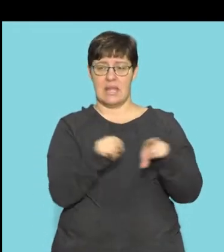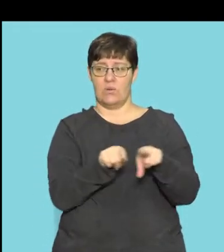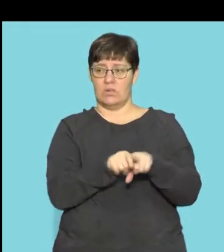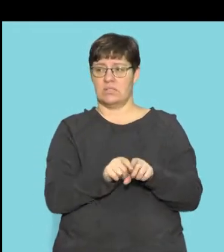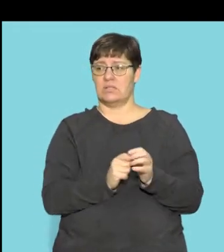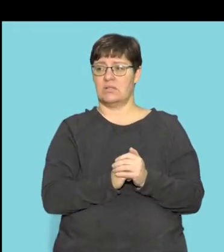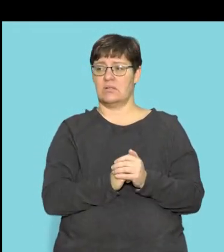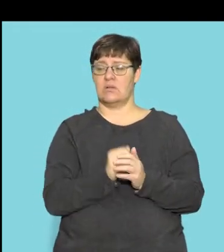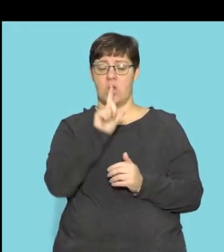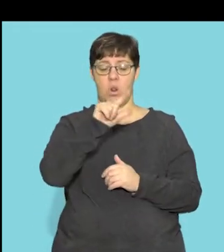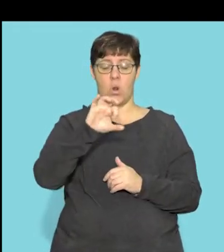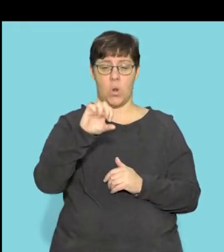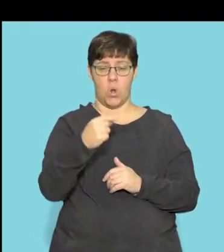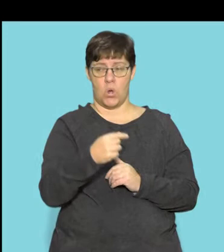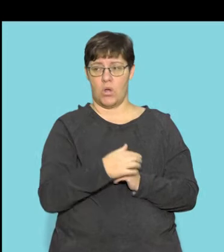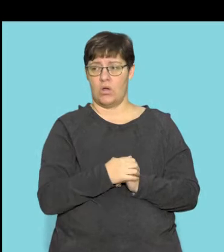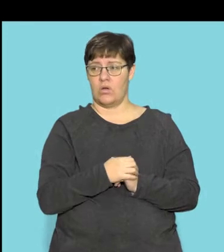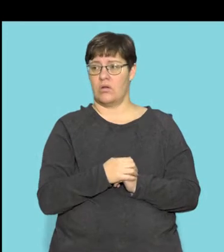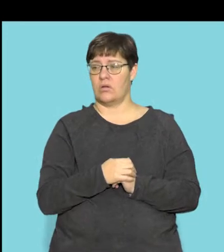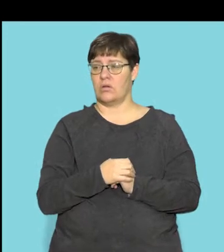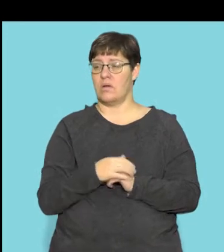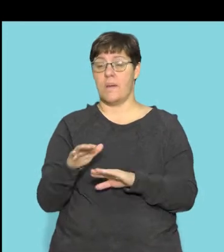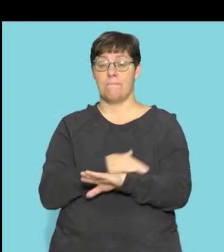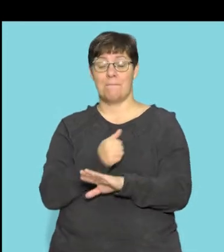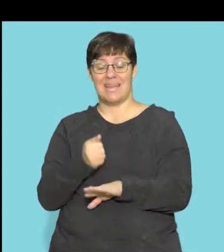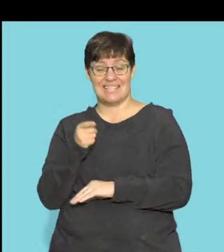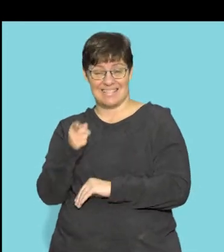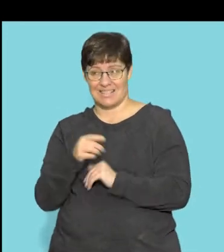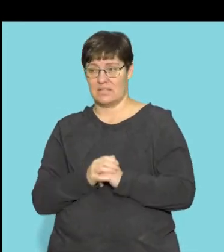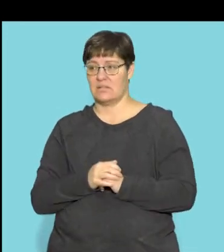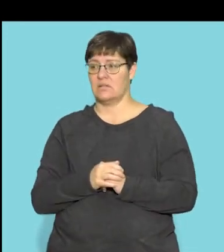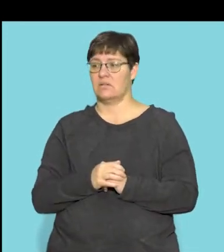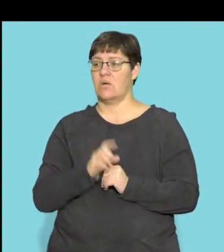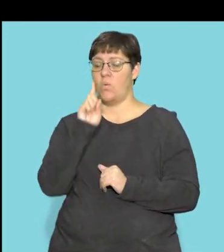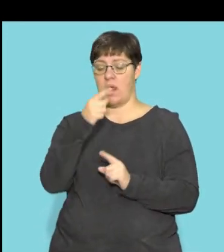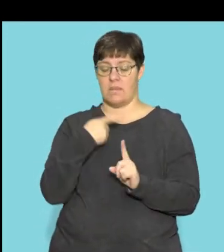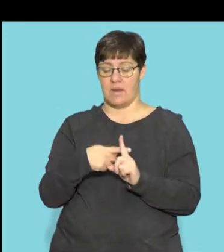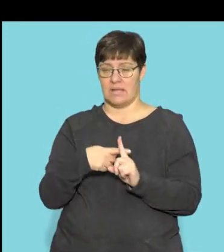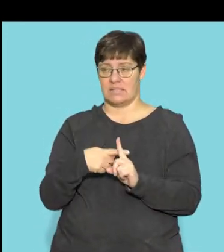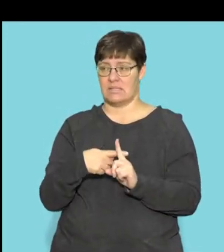to log. My base here will be the 1 plus